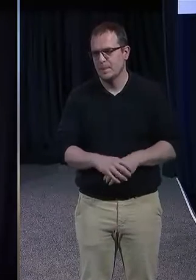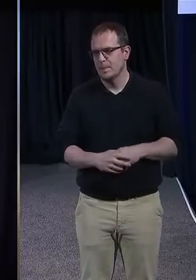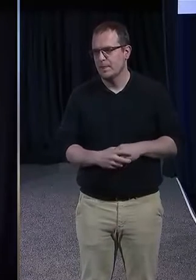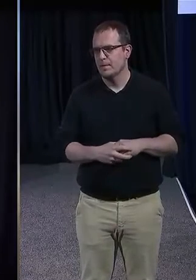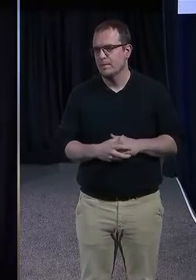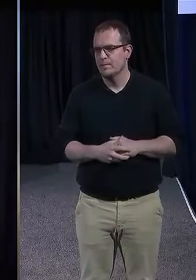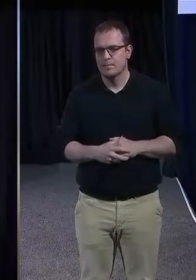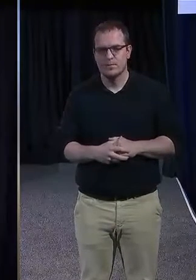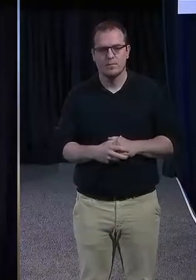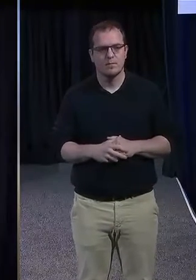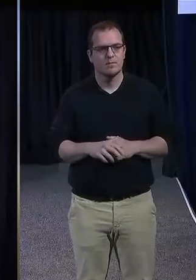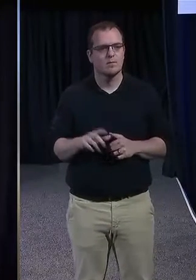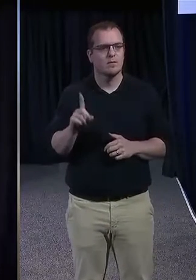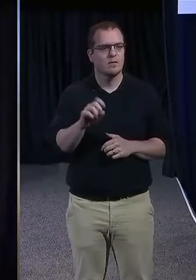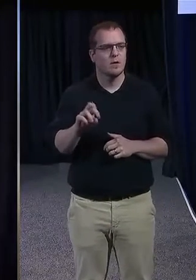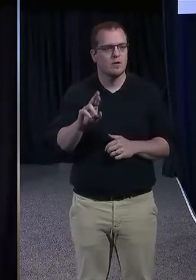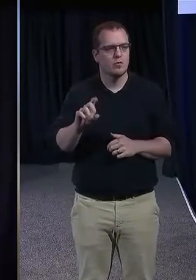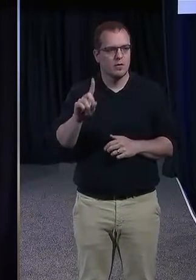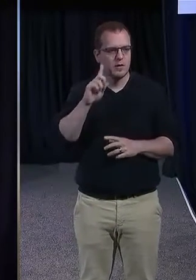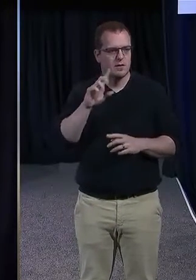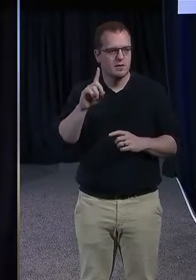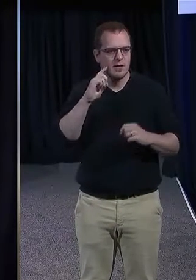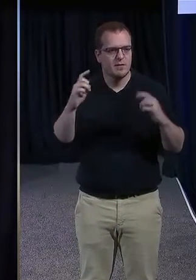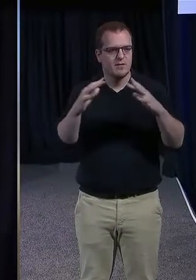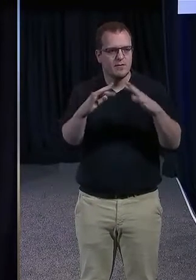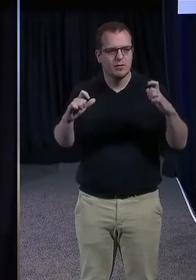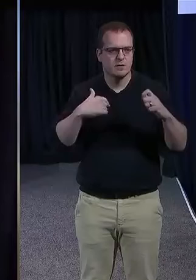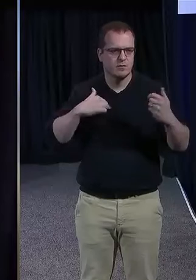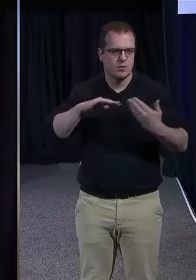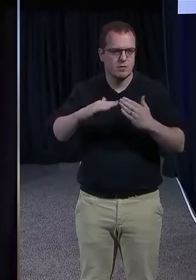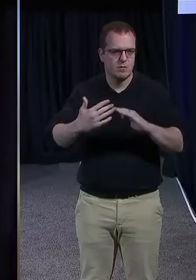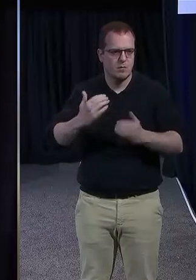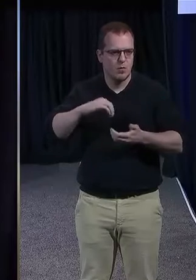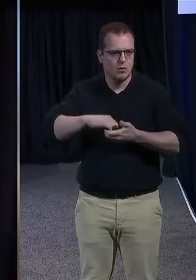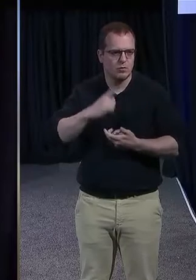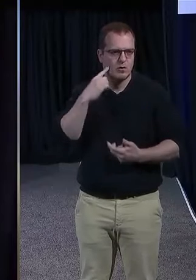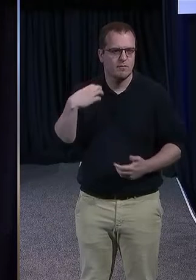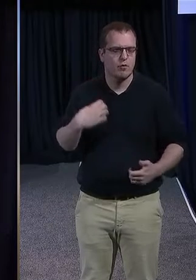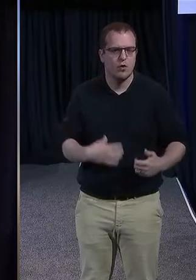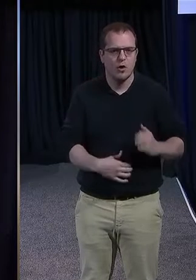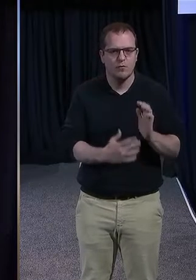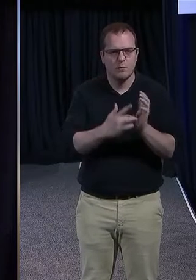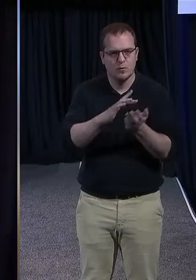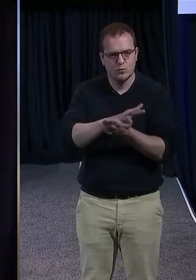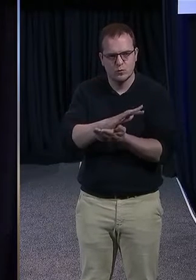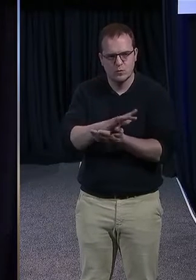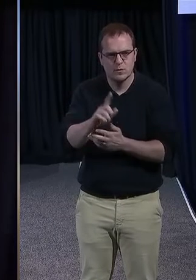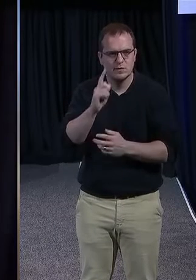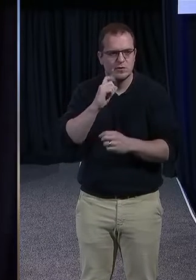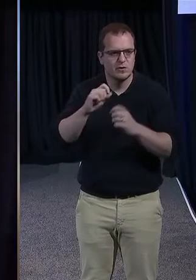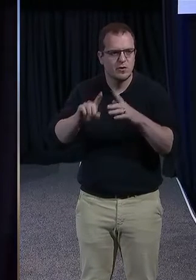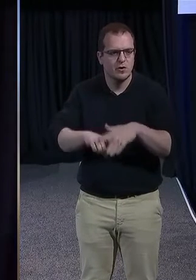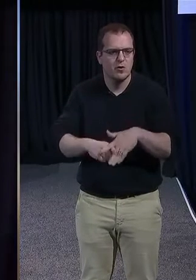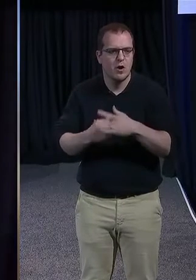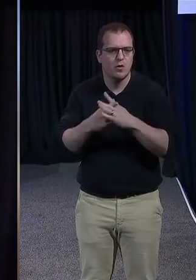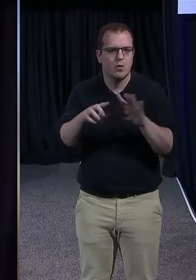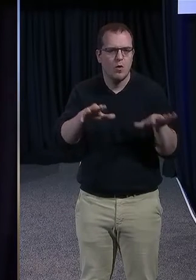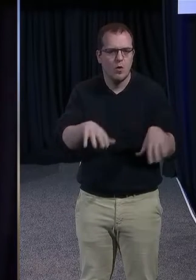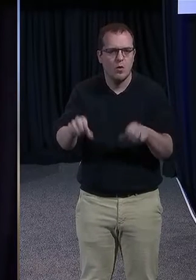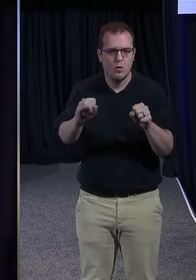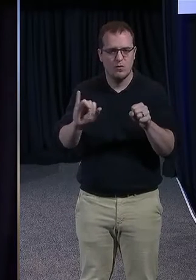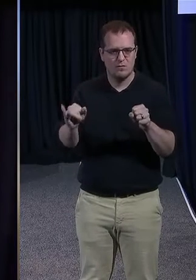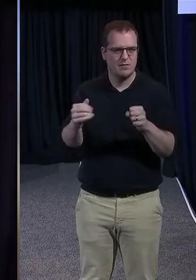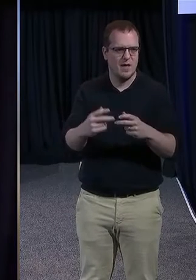Dr. Reid is the Dean for Diversity and Community Partnership at the Harvard Medical School. She's the inaugural holder of that